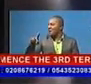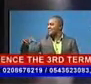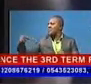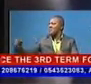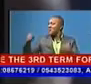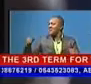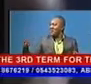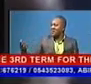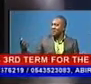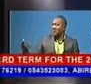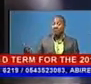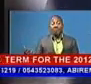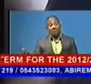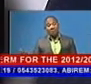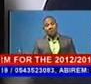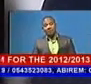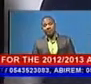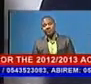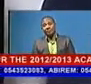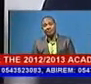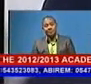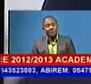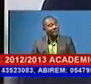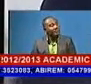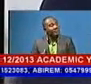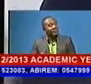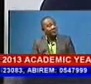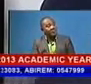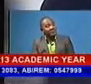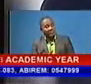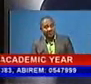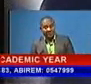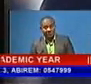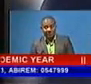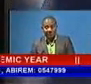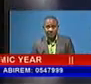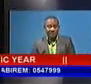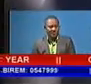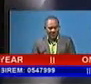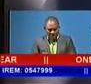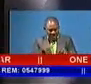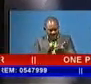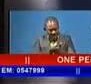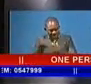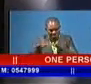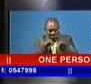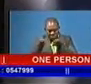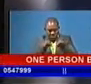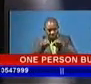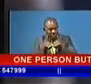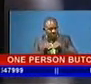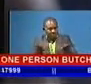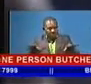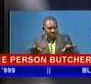respondent won. And we are seeking to clarify the issue